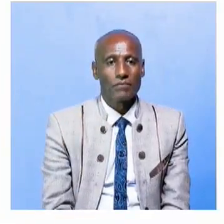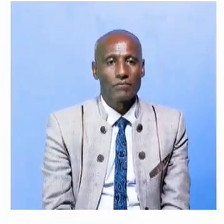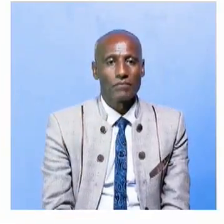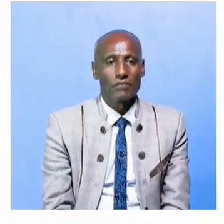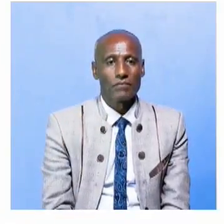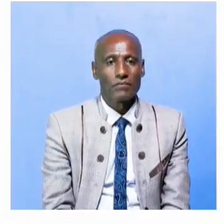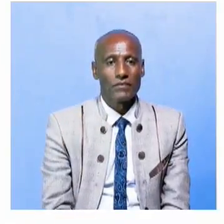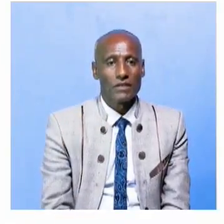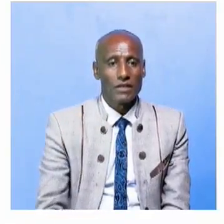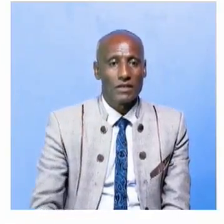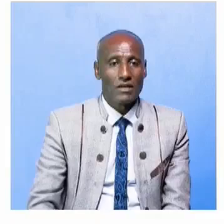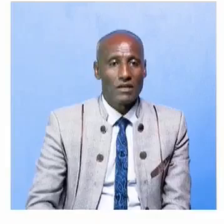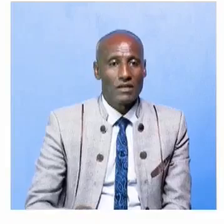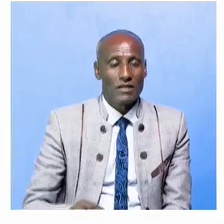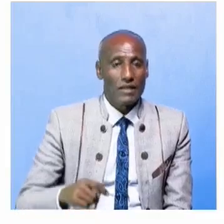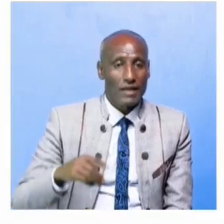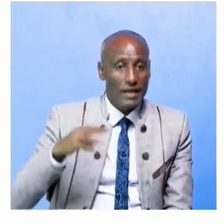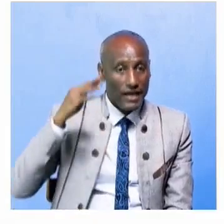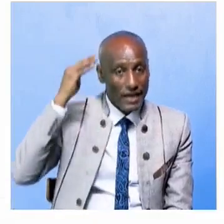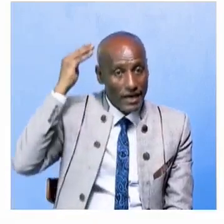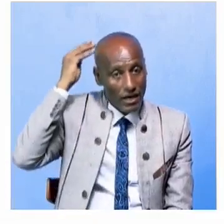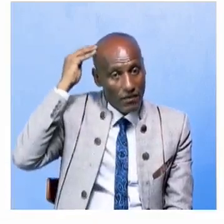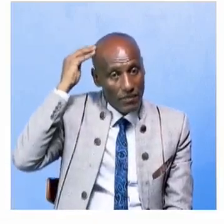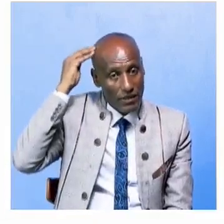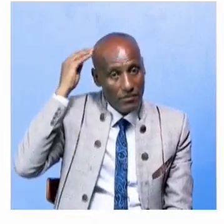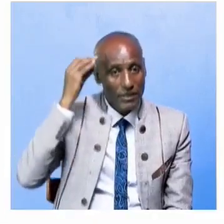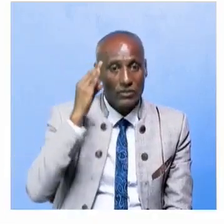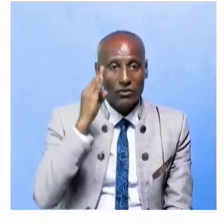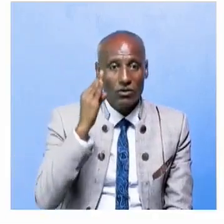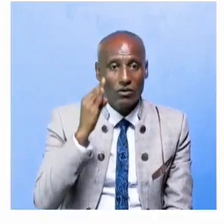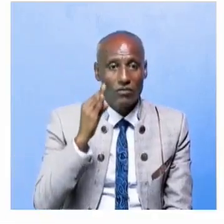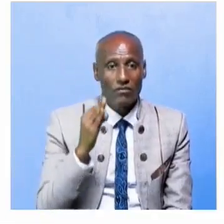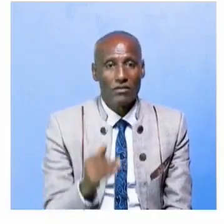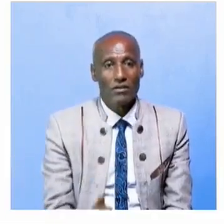The government of